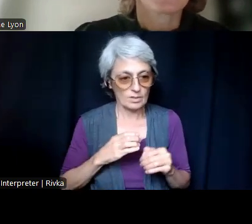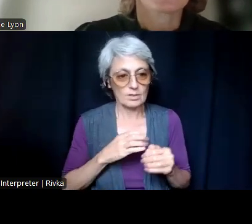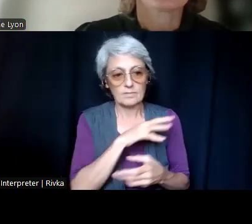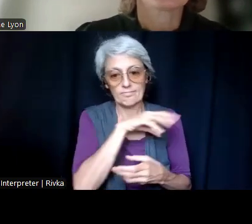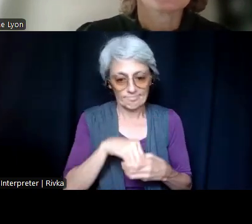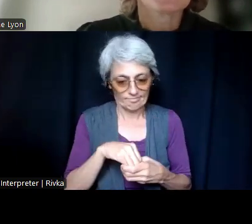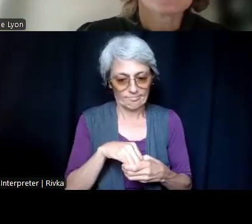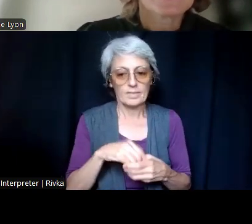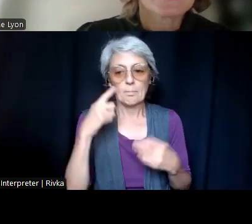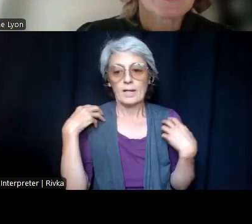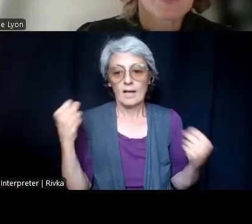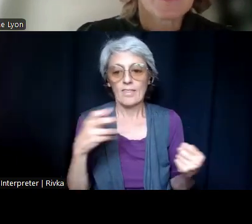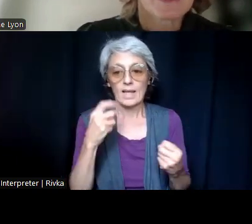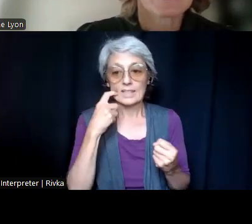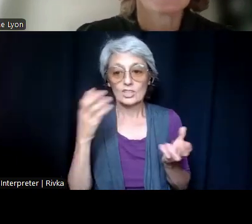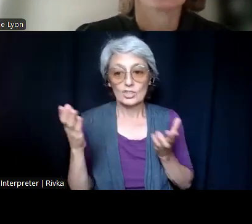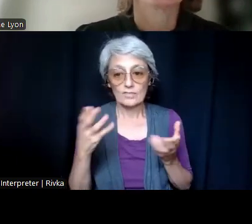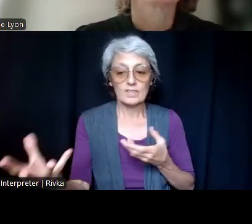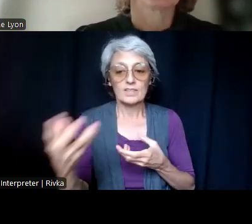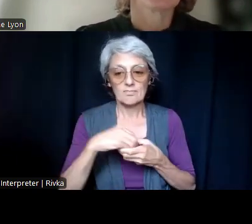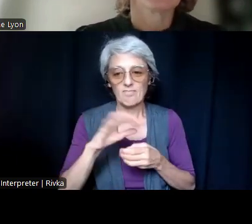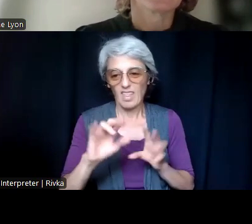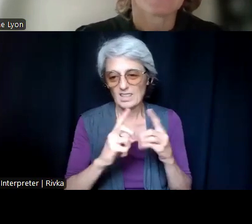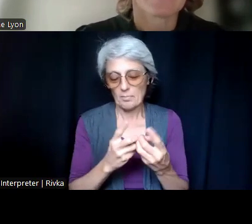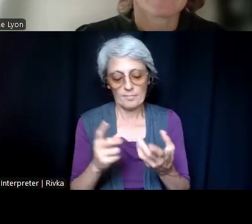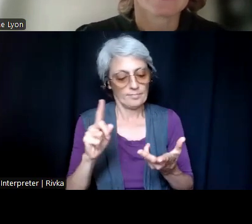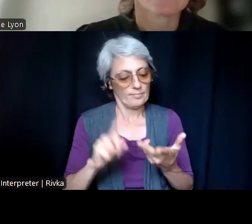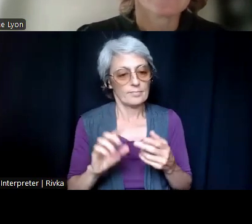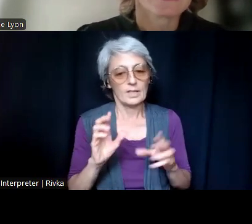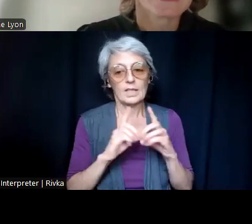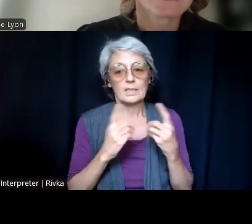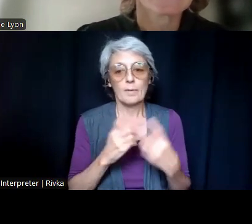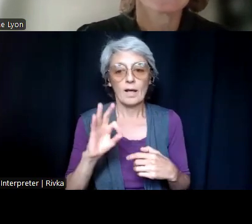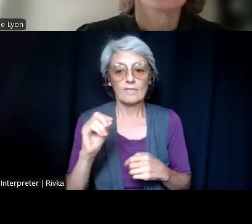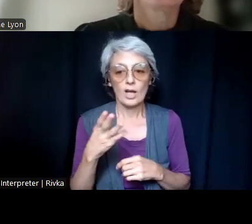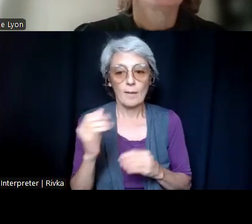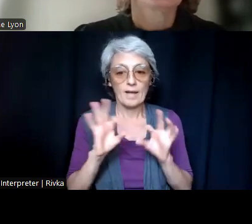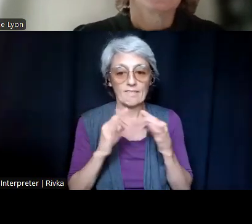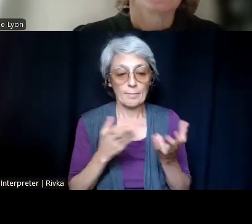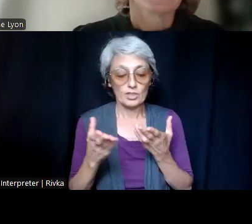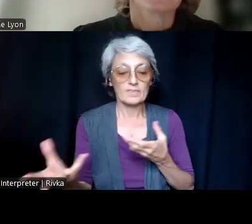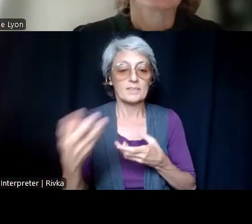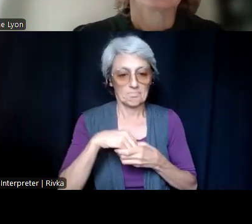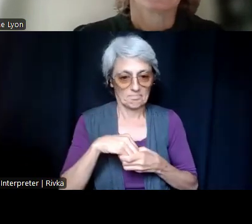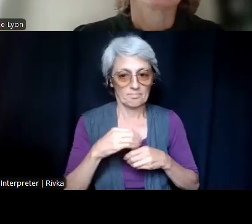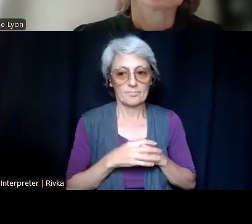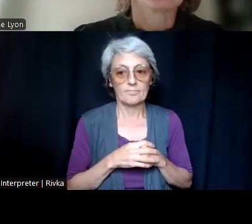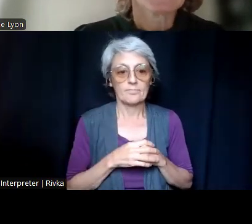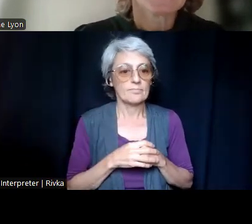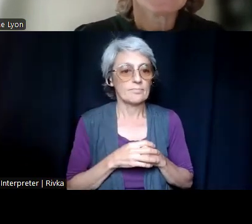Mental Health and Addiction Services Department, our Department of Job and Family Services, the